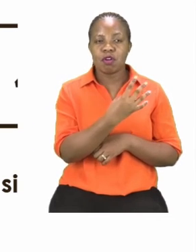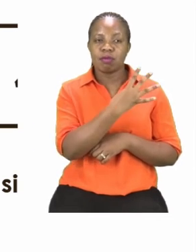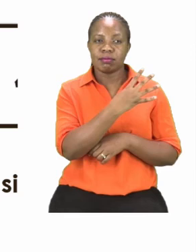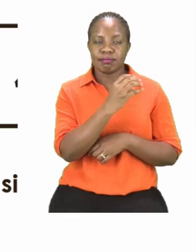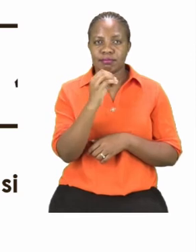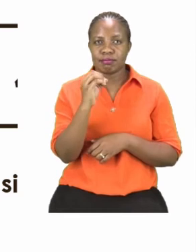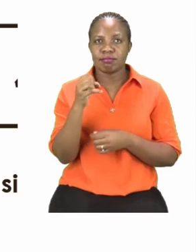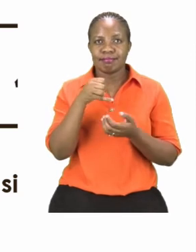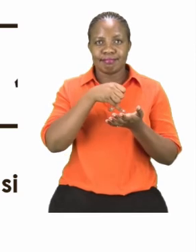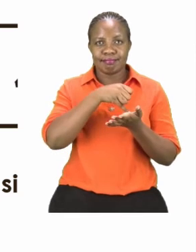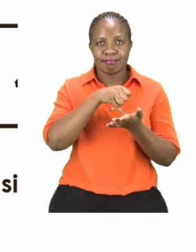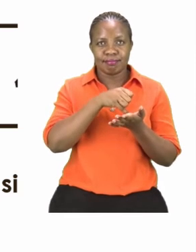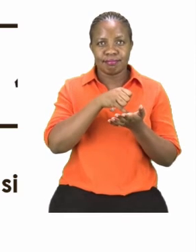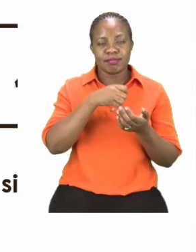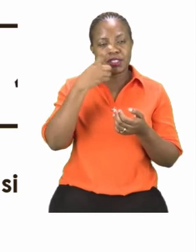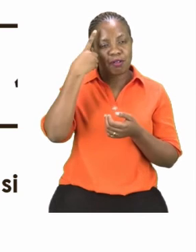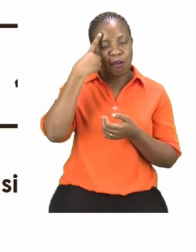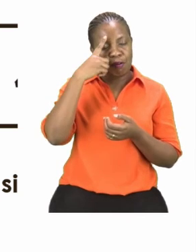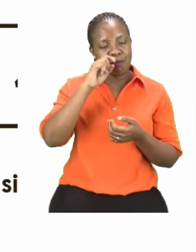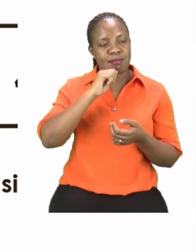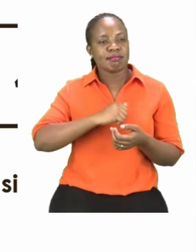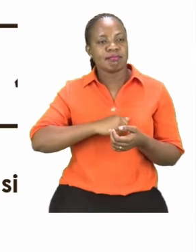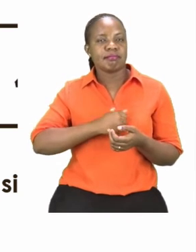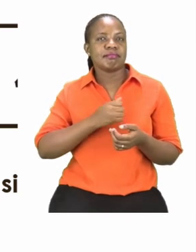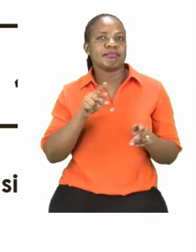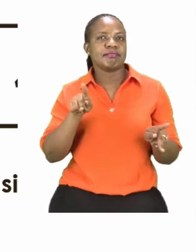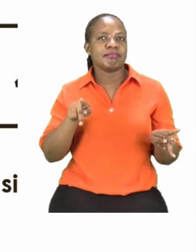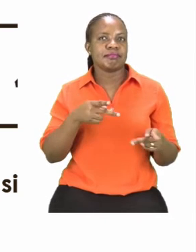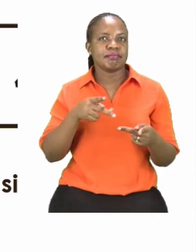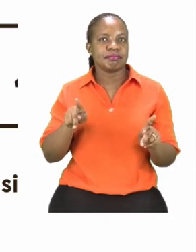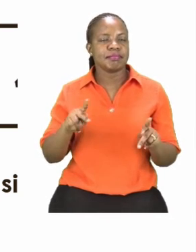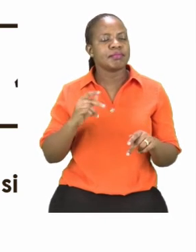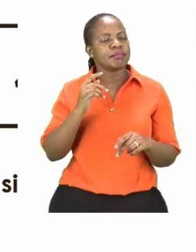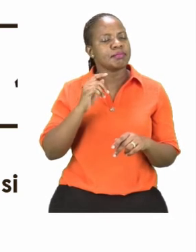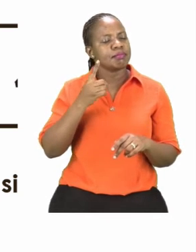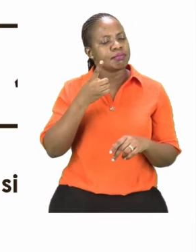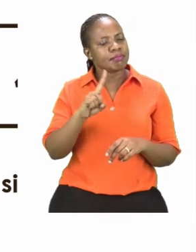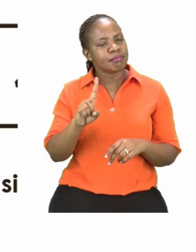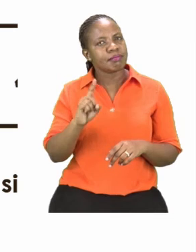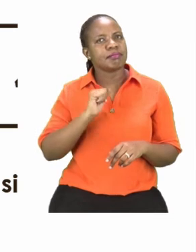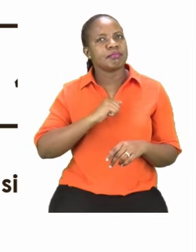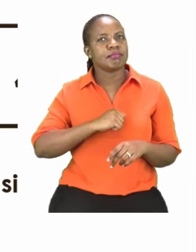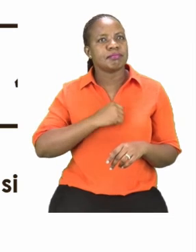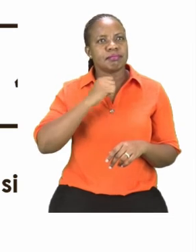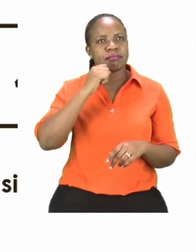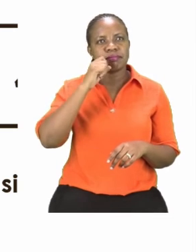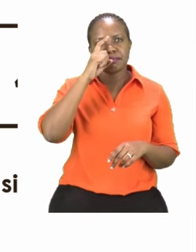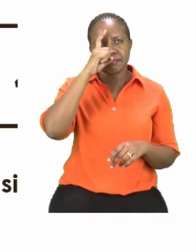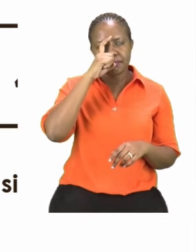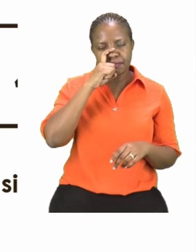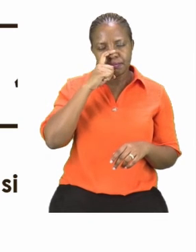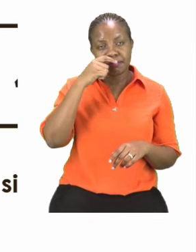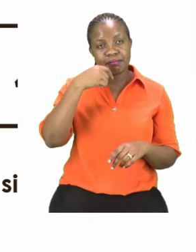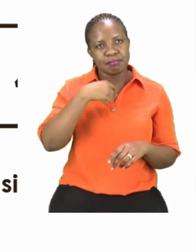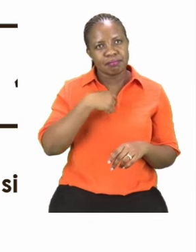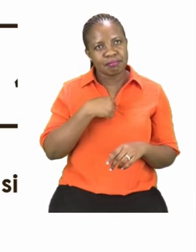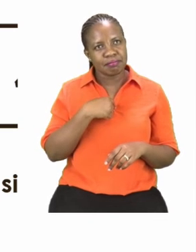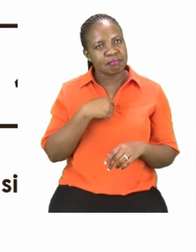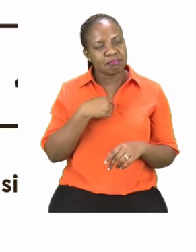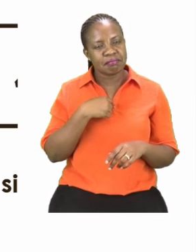also like, Yeah, wow. she's really good. Wow. But now we're headed over to guess. Yes, you got it right,